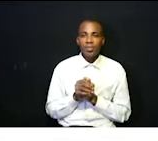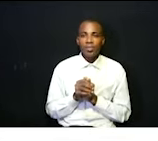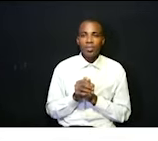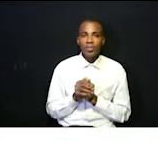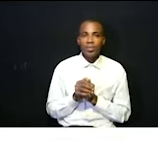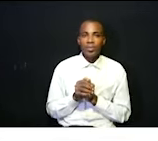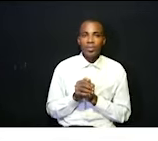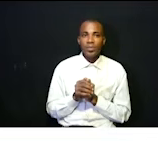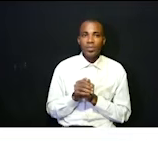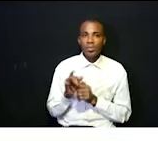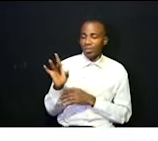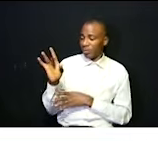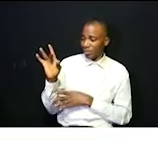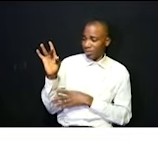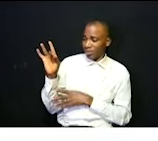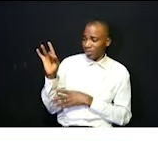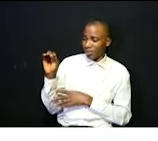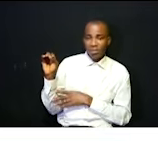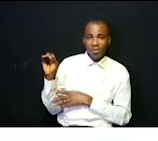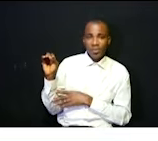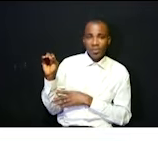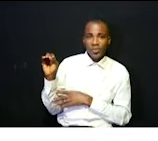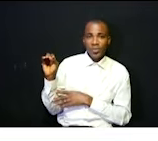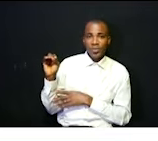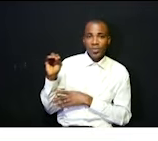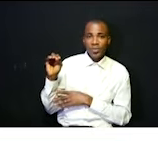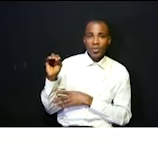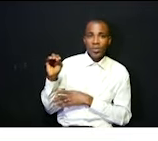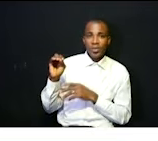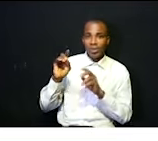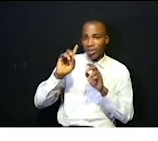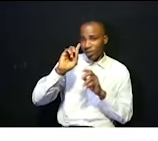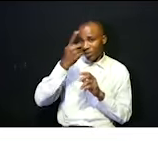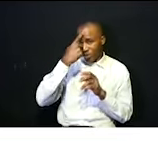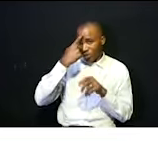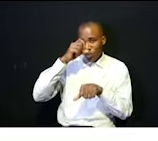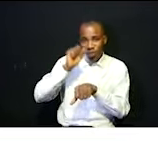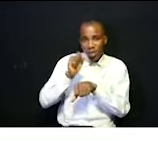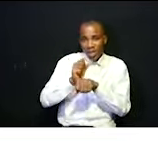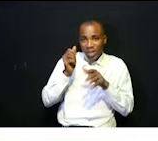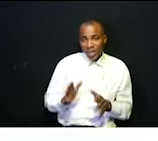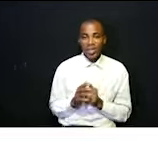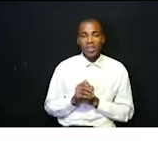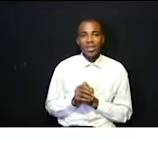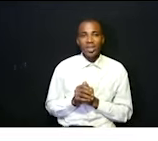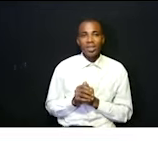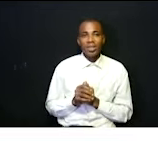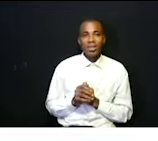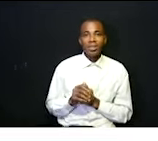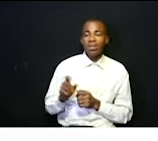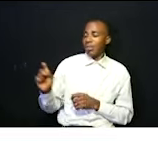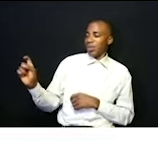80 public office holders. Na emu makumaku eduowotwe ebeye abanmu adwumayefo.